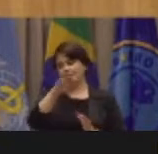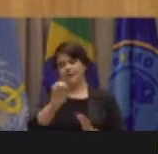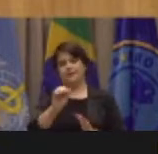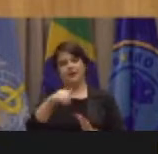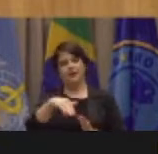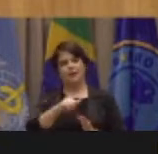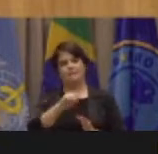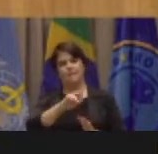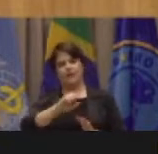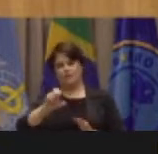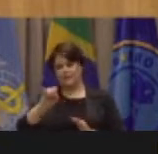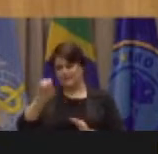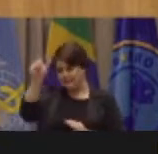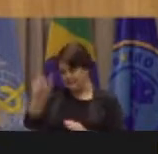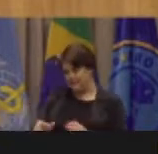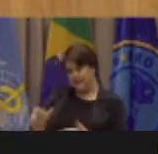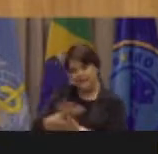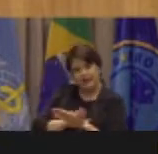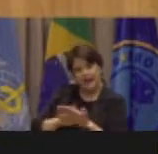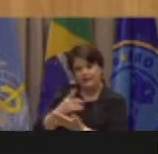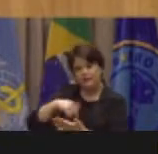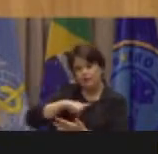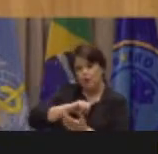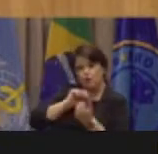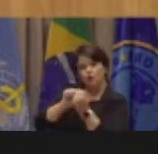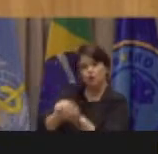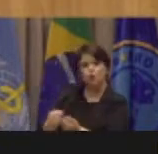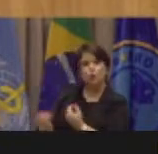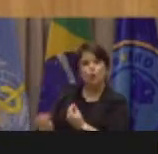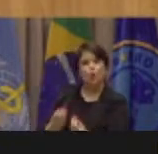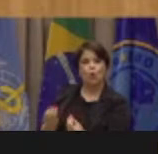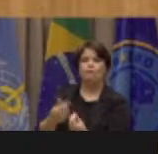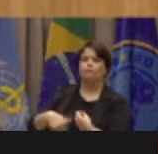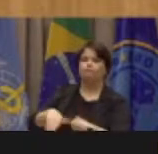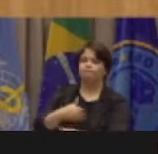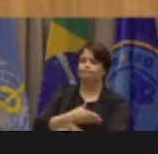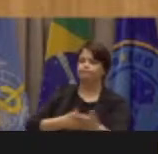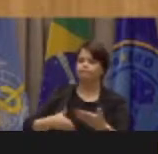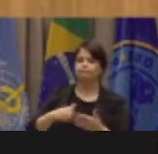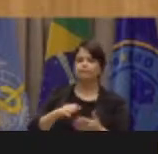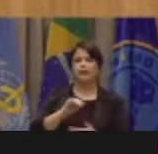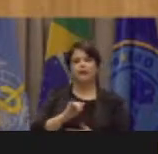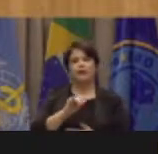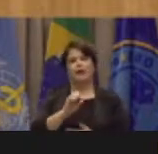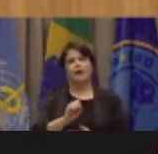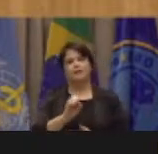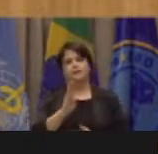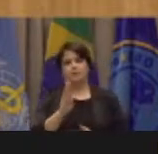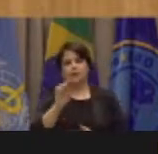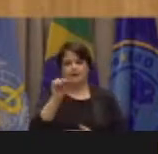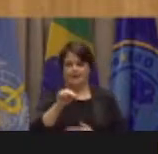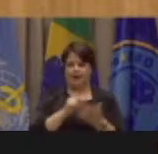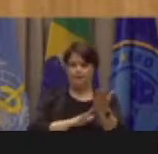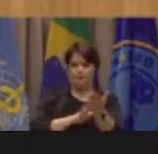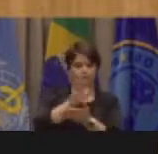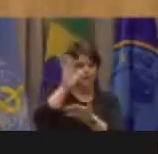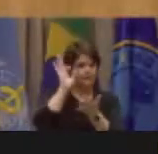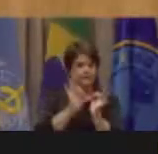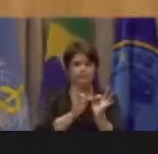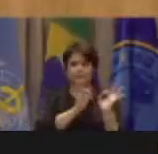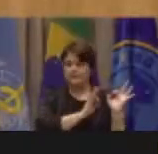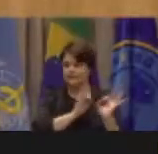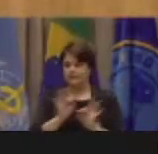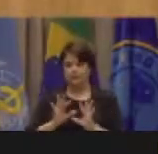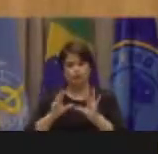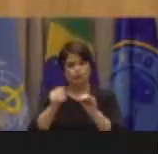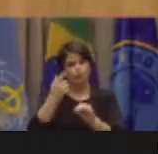her, and the articulation with PAHO and USBN approved it